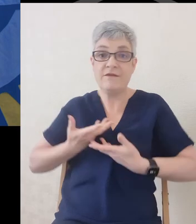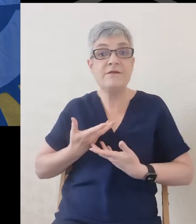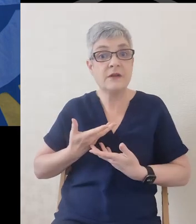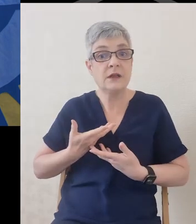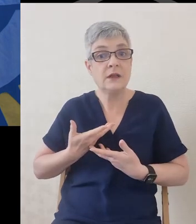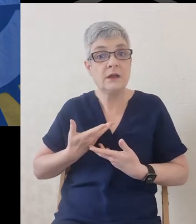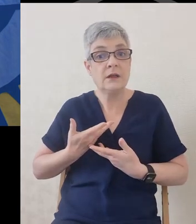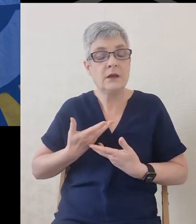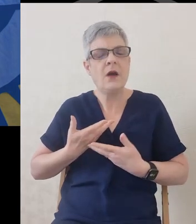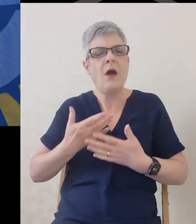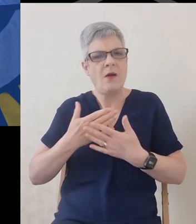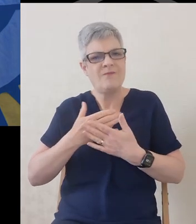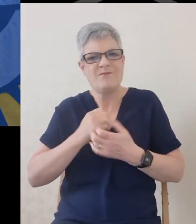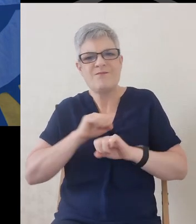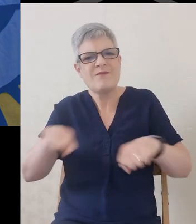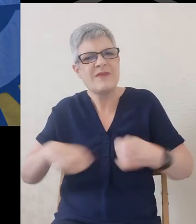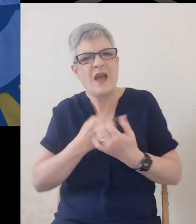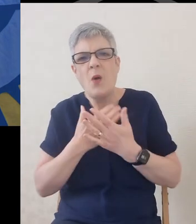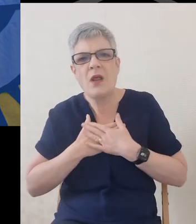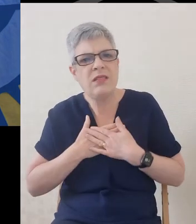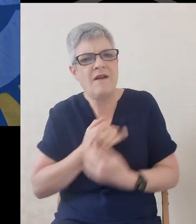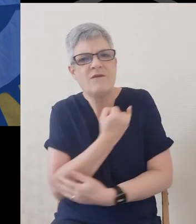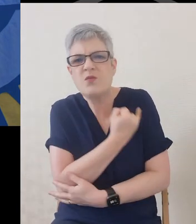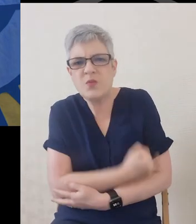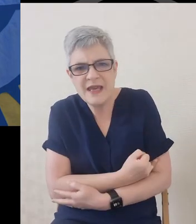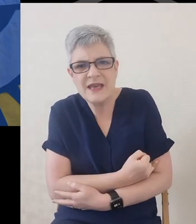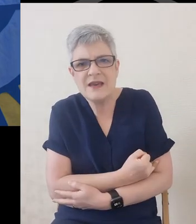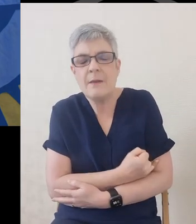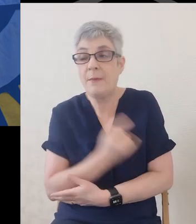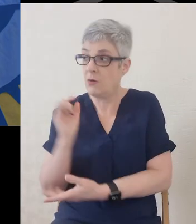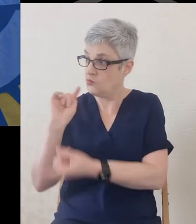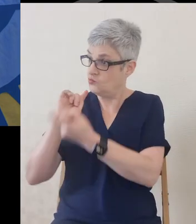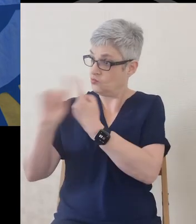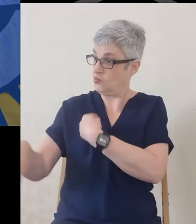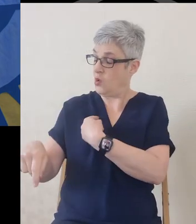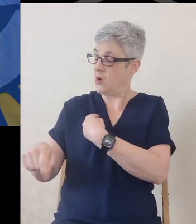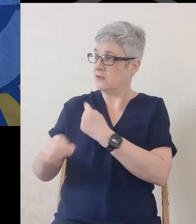your response to us is so rich and all-embracing.